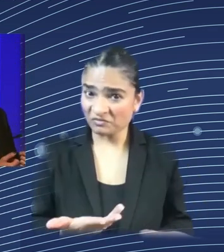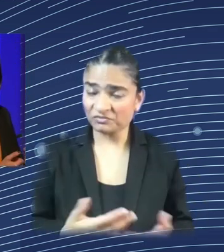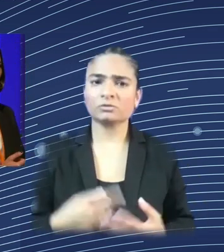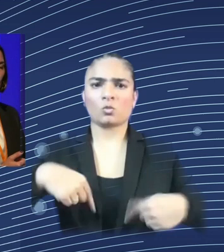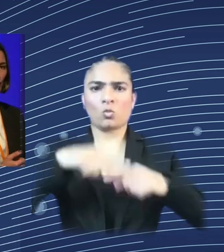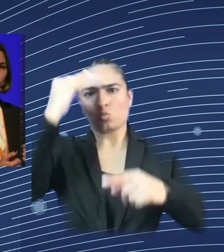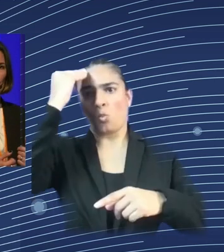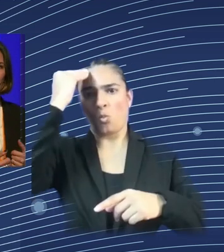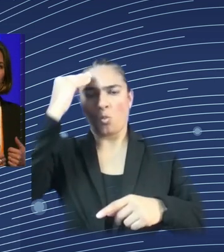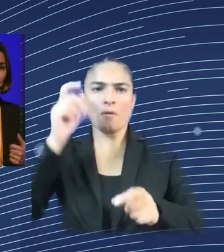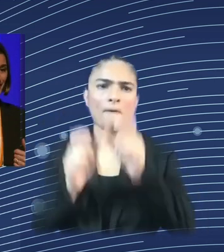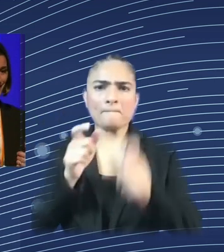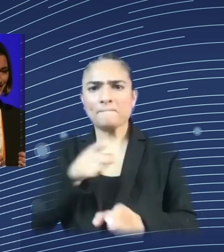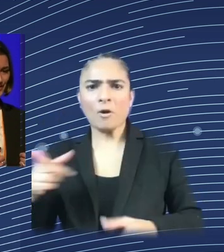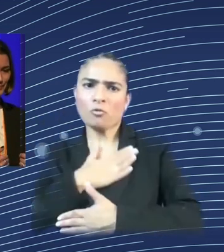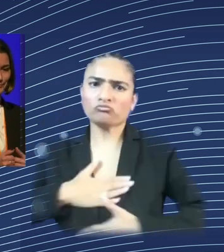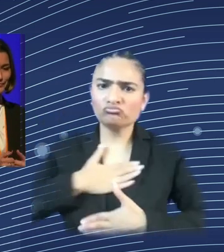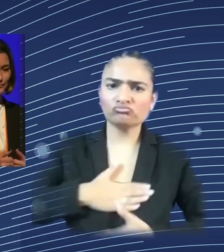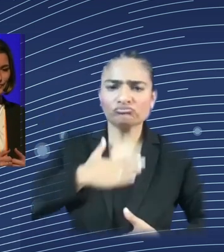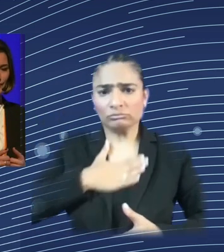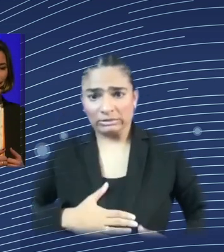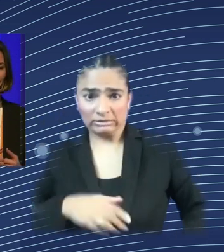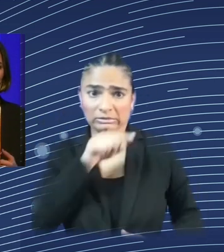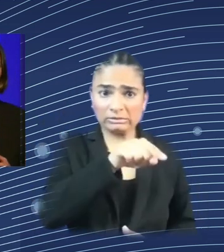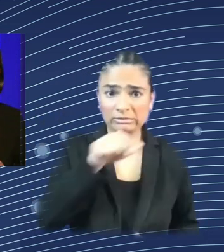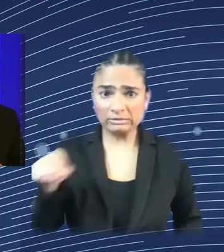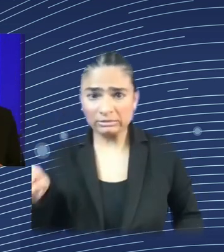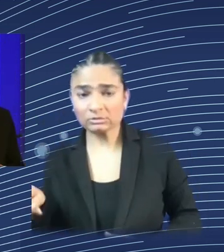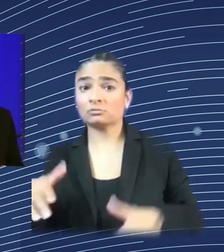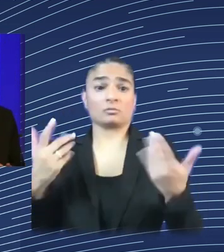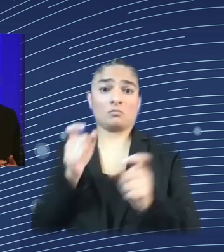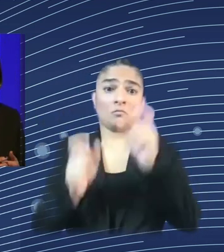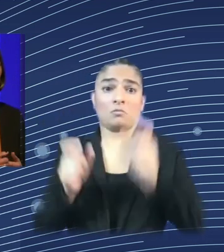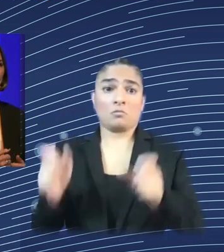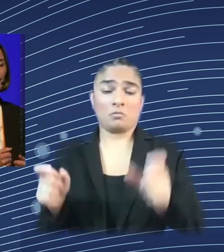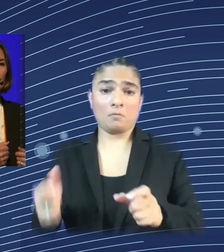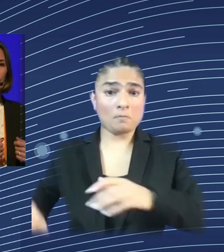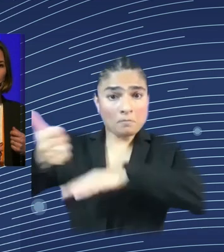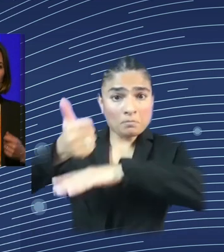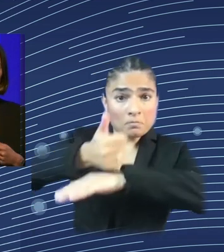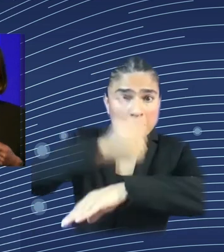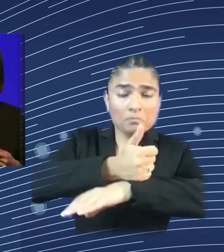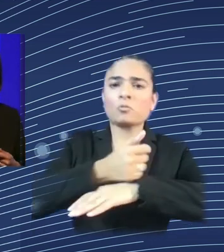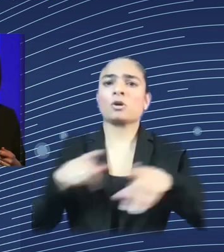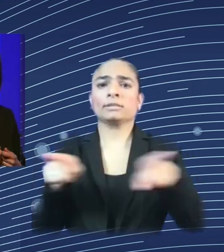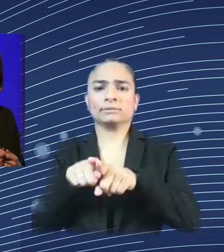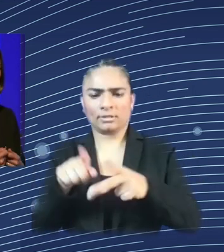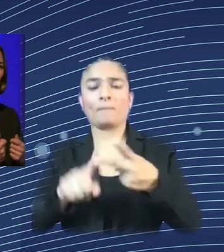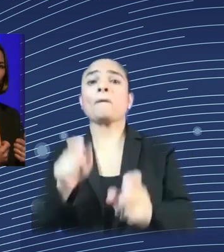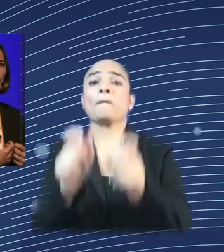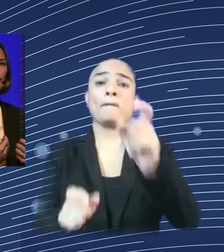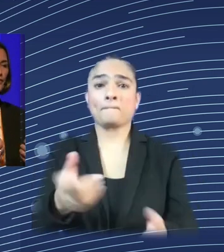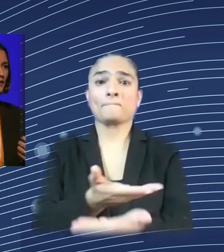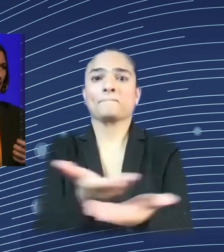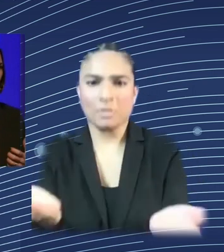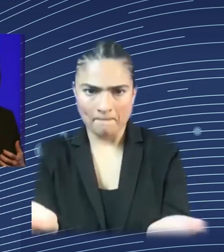officials, but also the citizens. And I'm also convinced that we need to urgently understand how